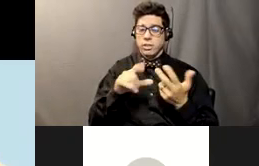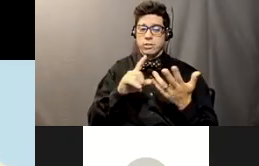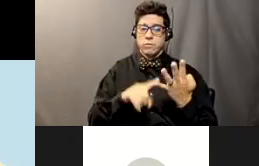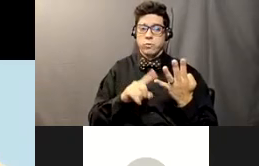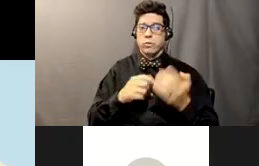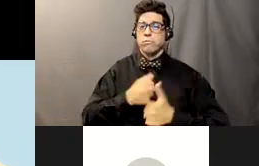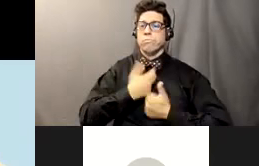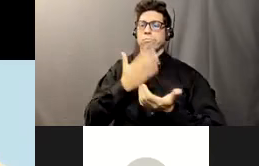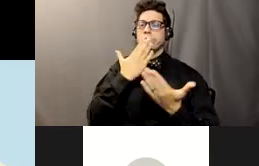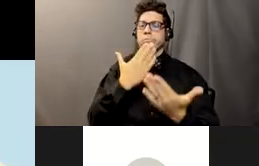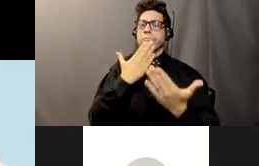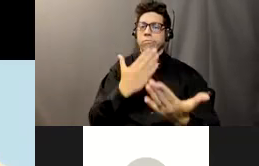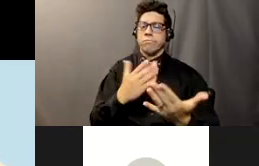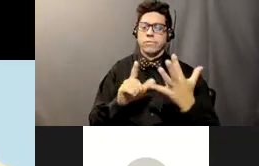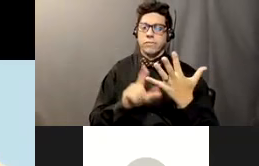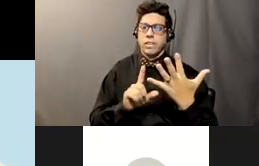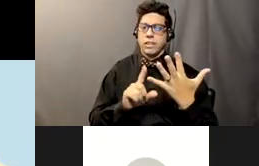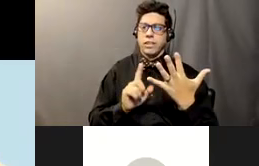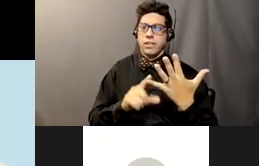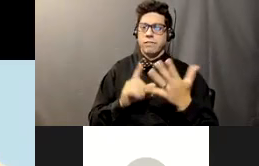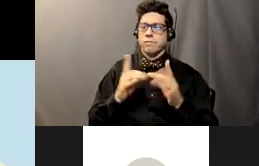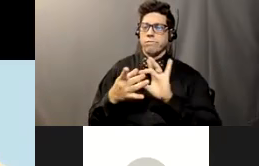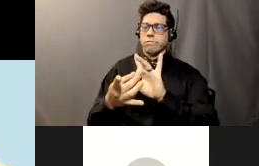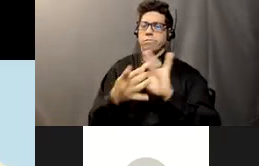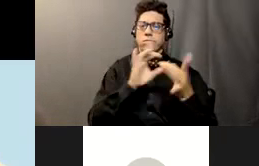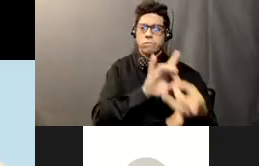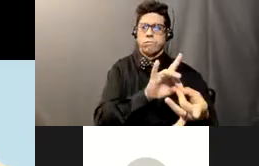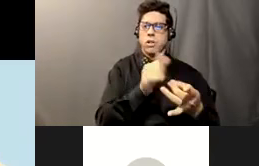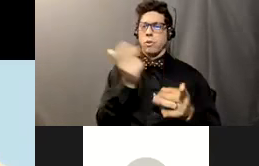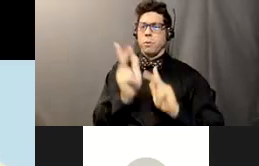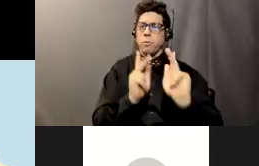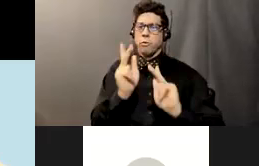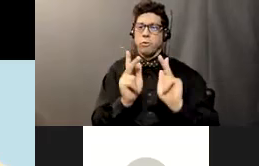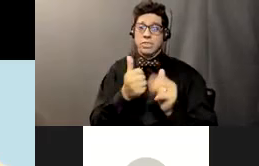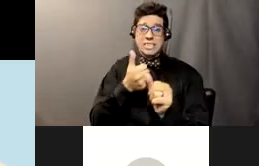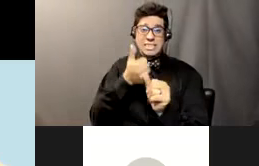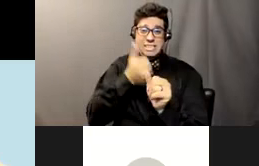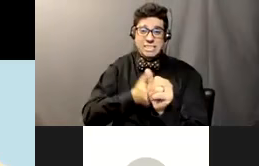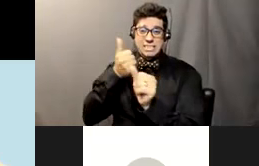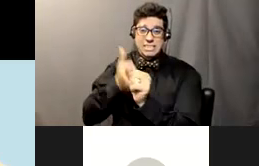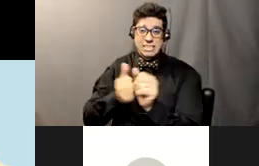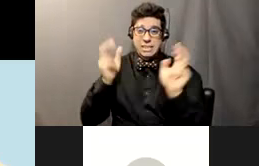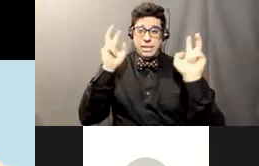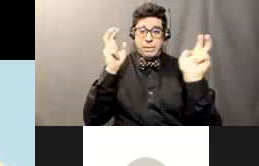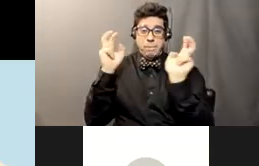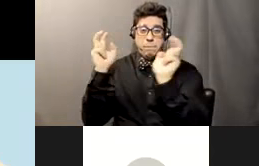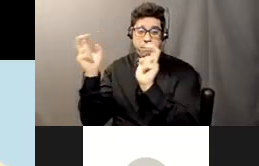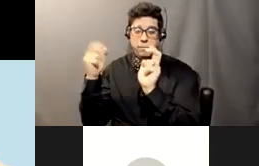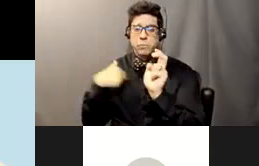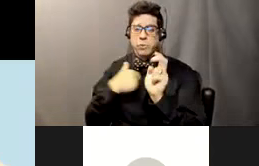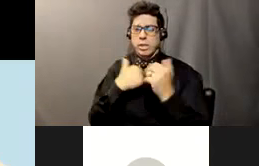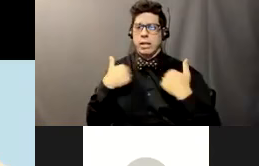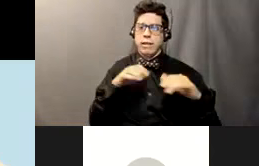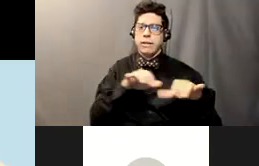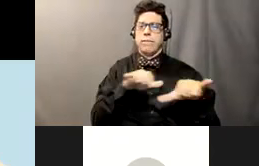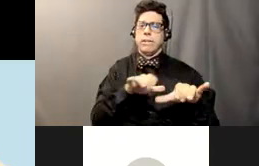5 connecting with others. And for each of these themes, we had activities that connected to